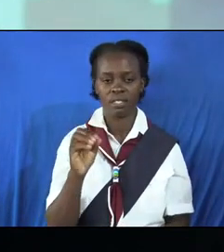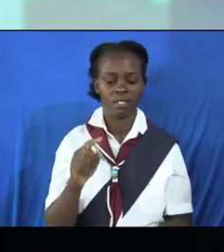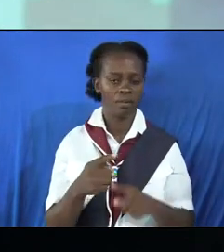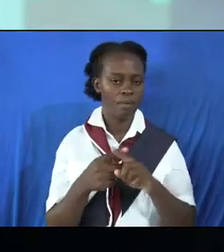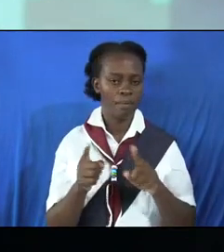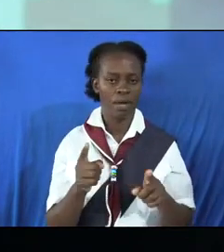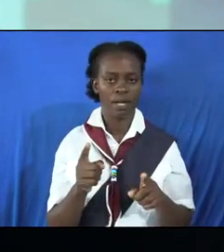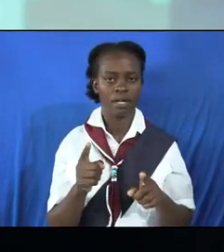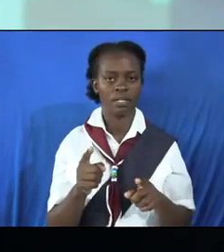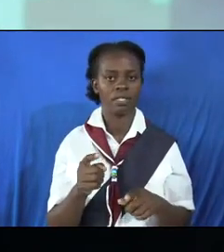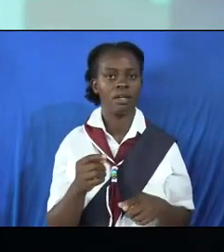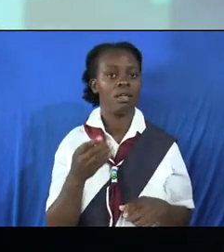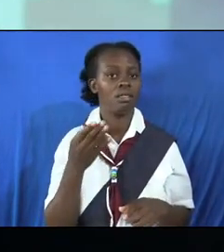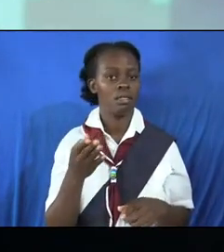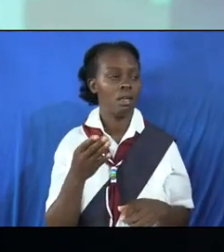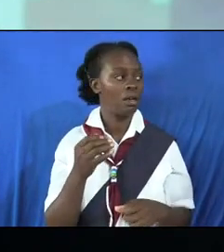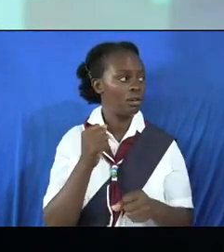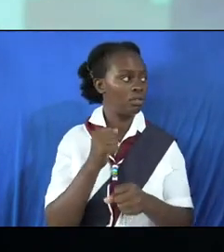a wrong thing.